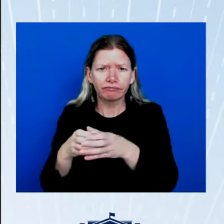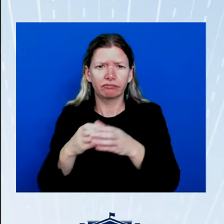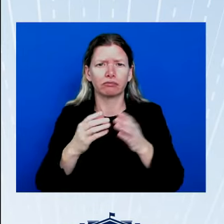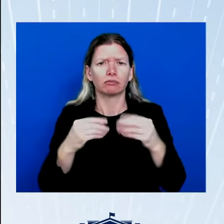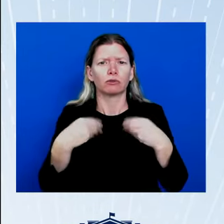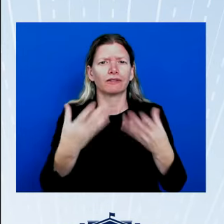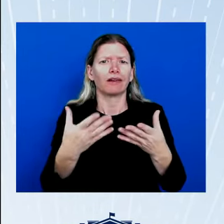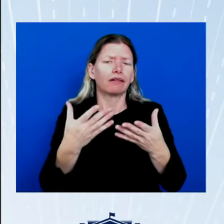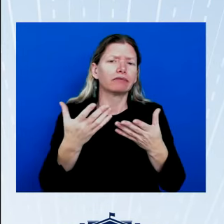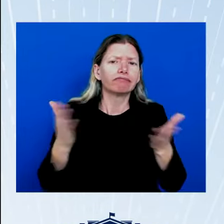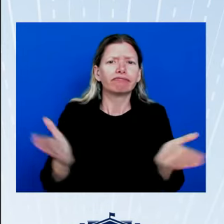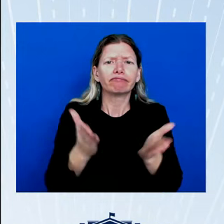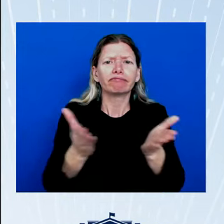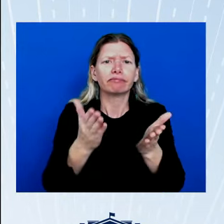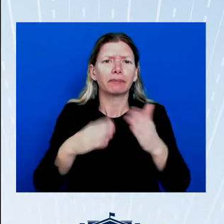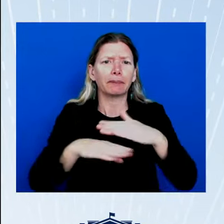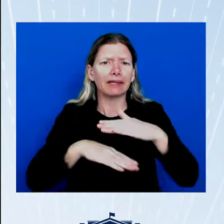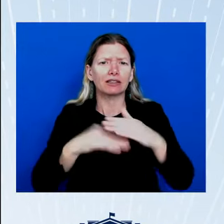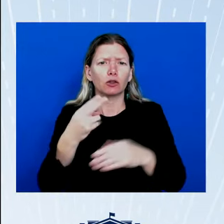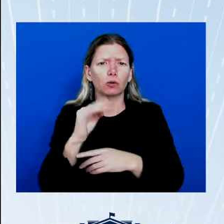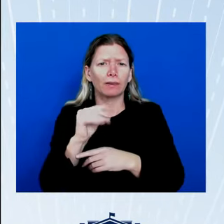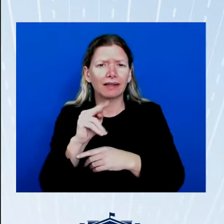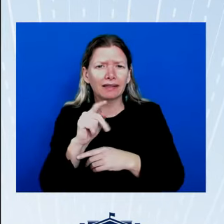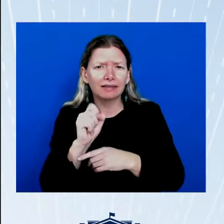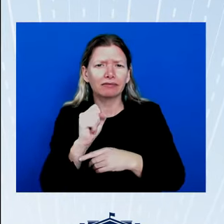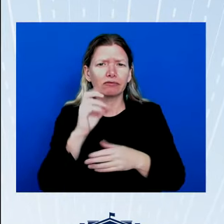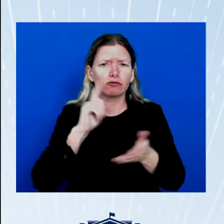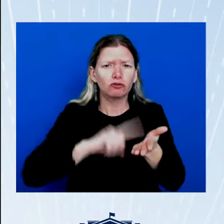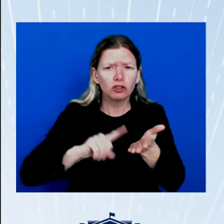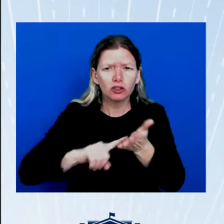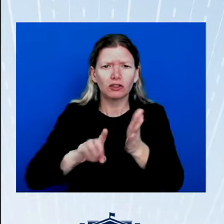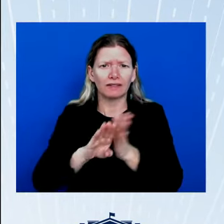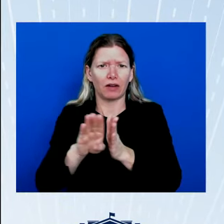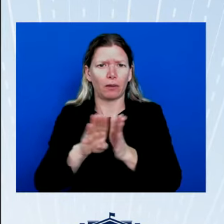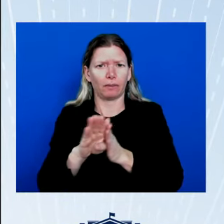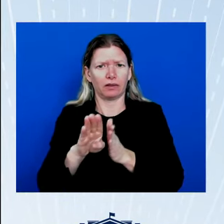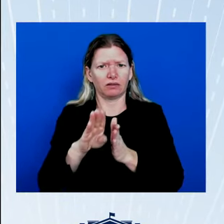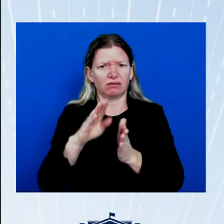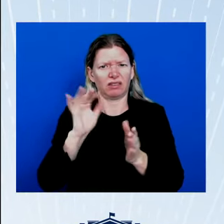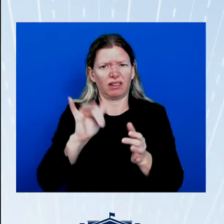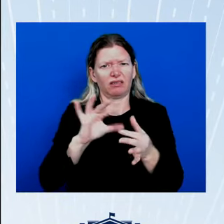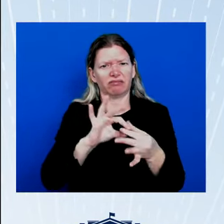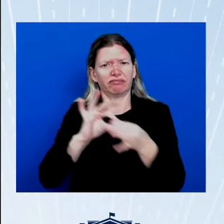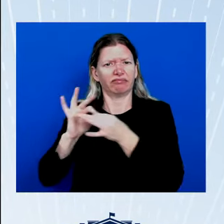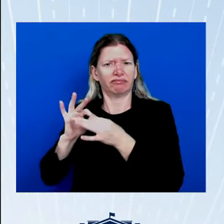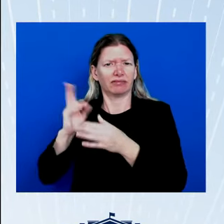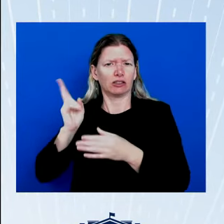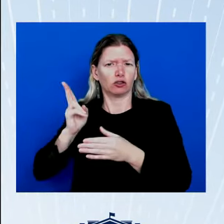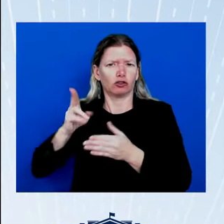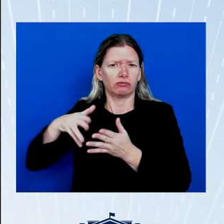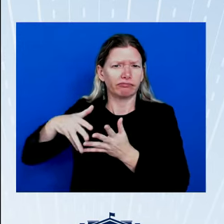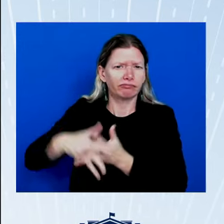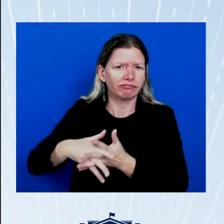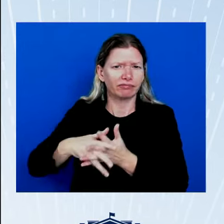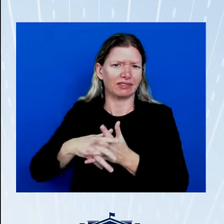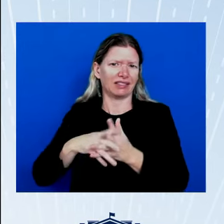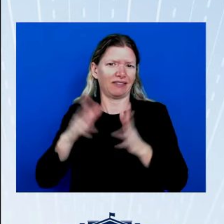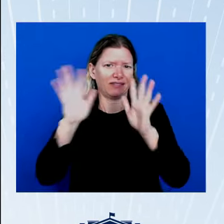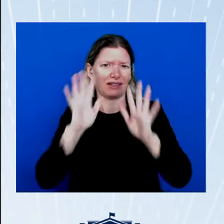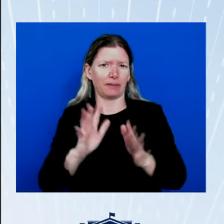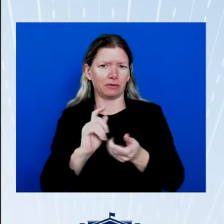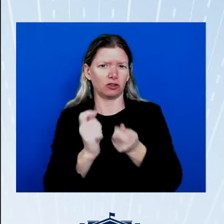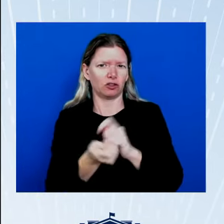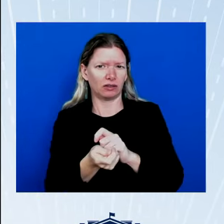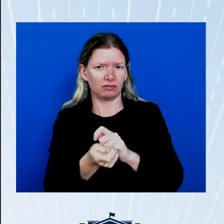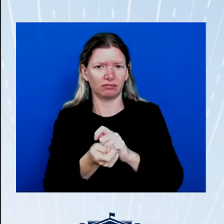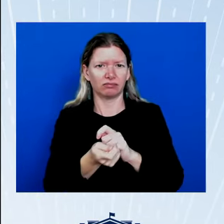month, NEH announced the first round of awards made under two new grant programs, the Climate Smart Humanities Organizations Program and the Cultural and